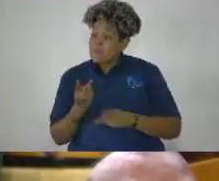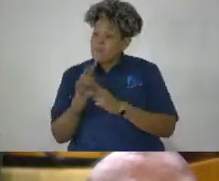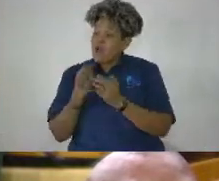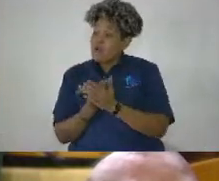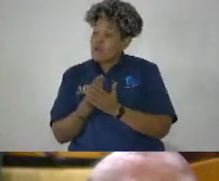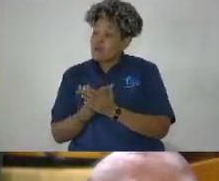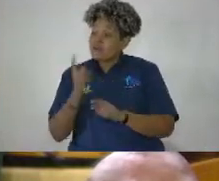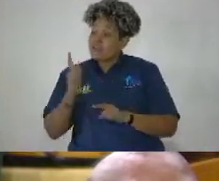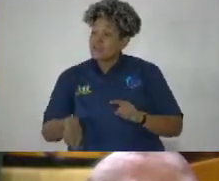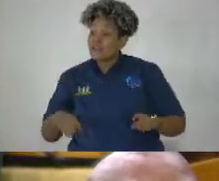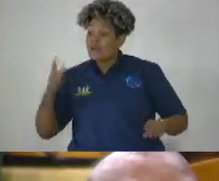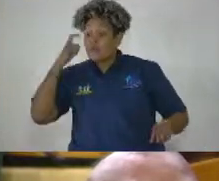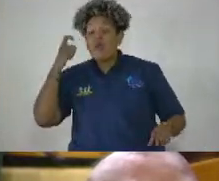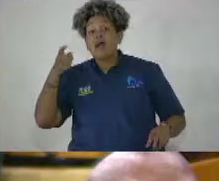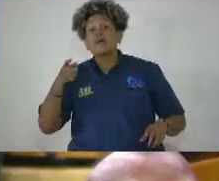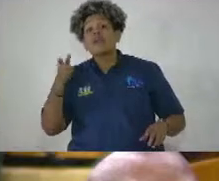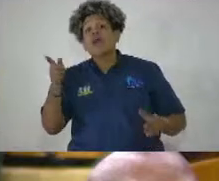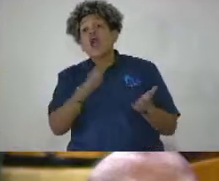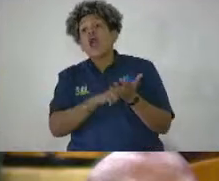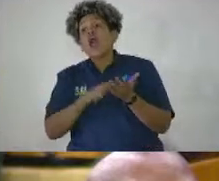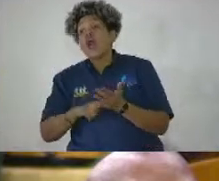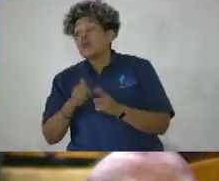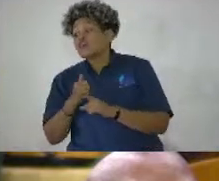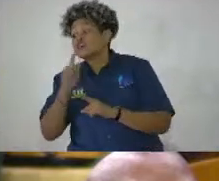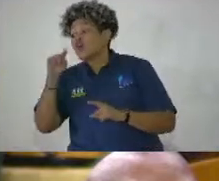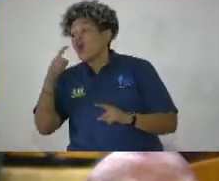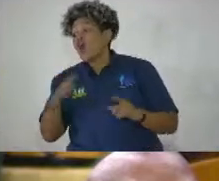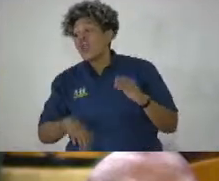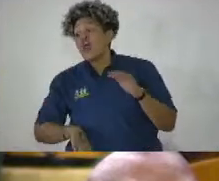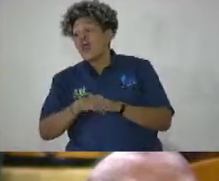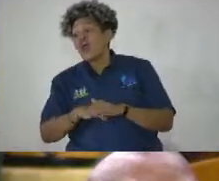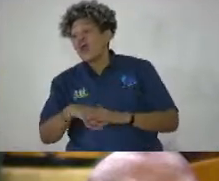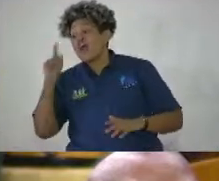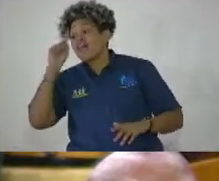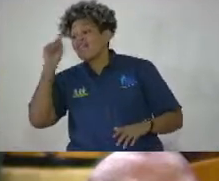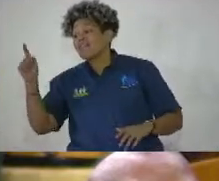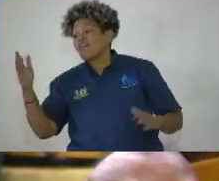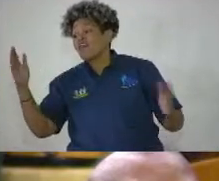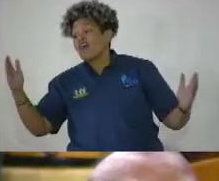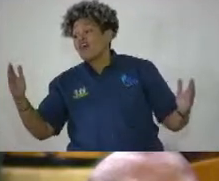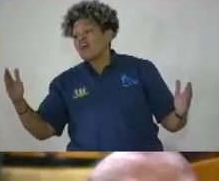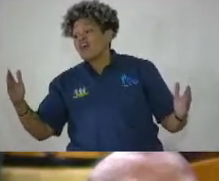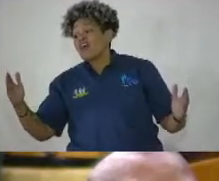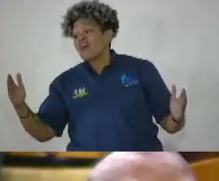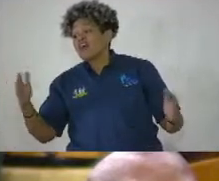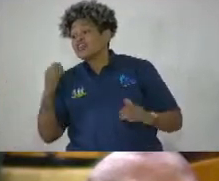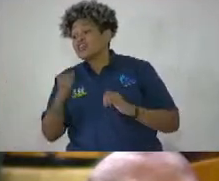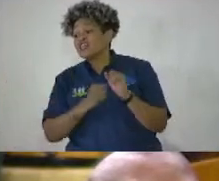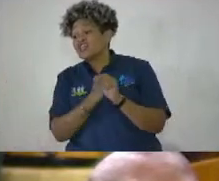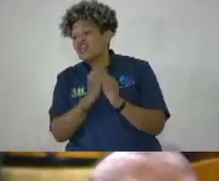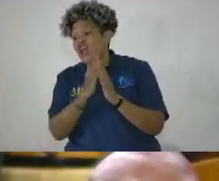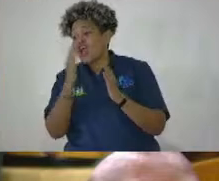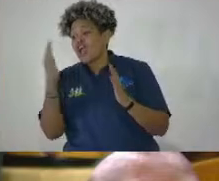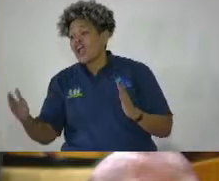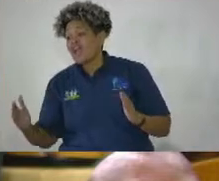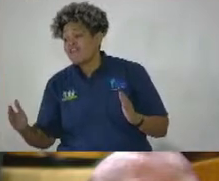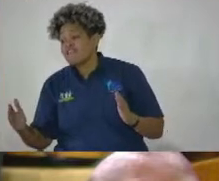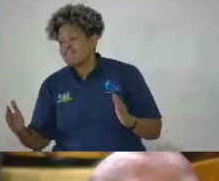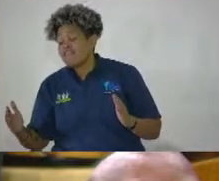money because their contract only goes for an X year period and